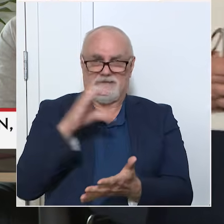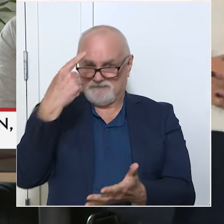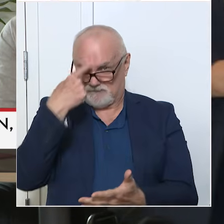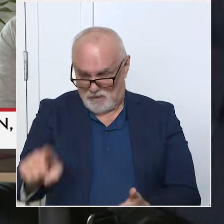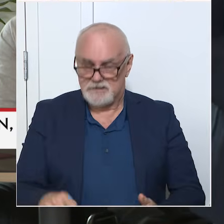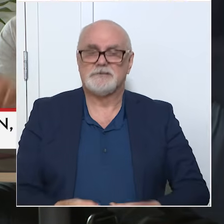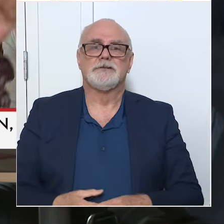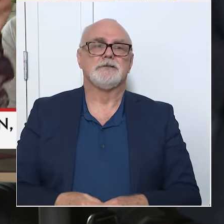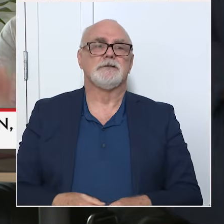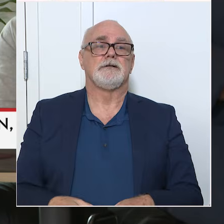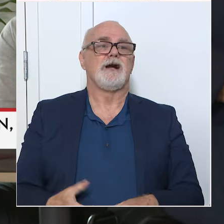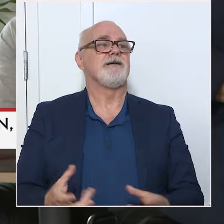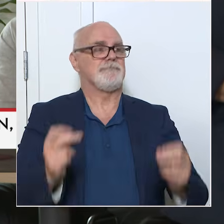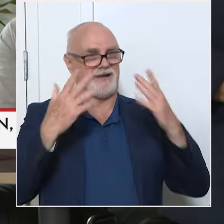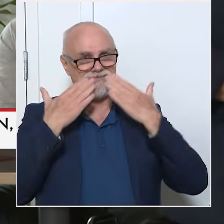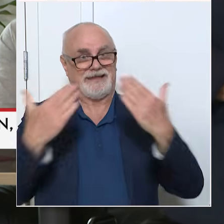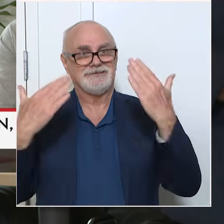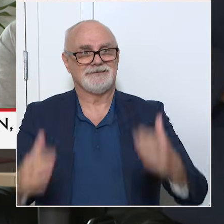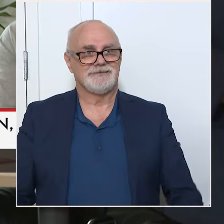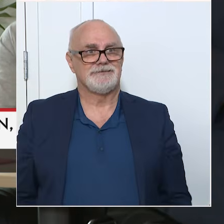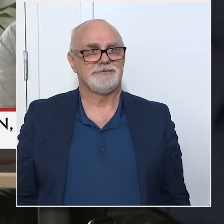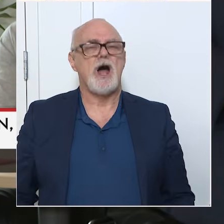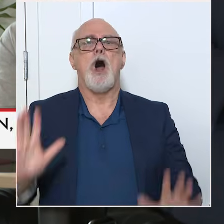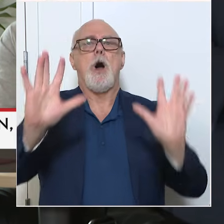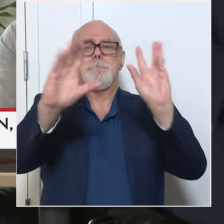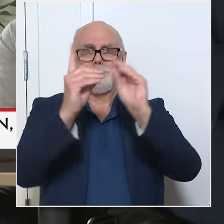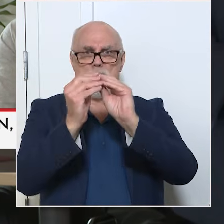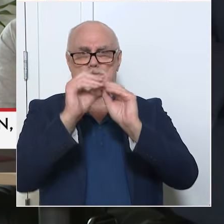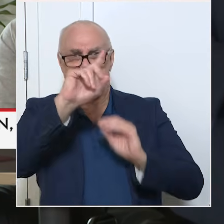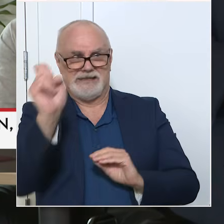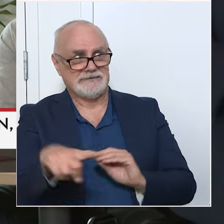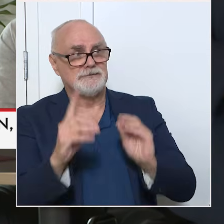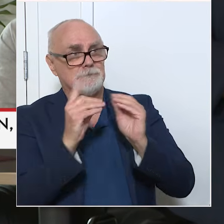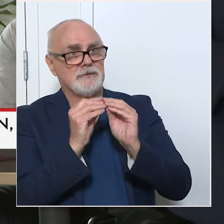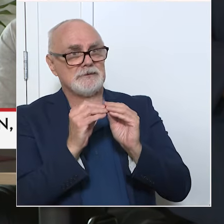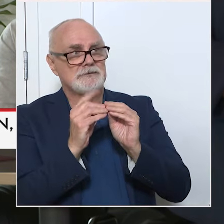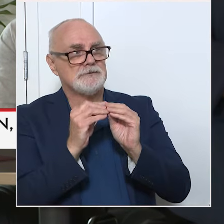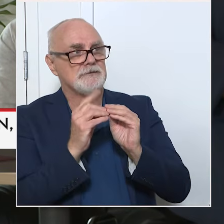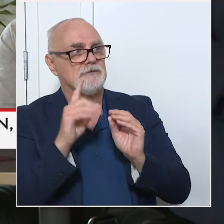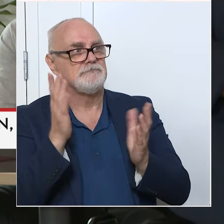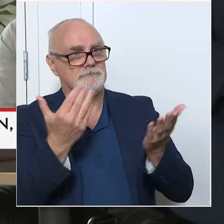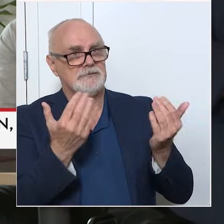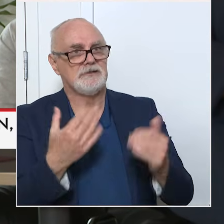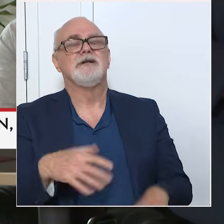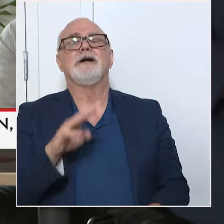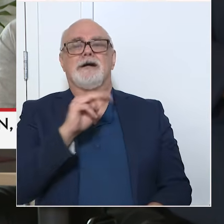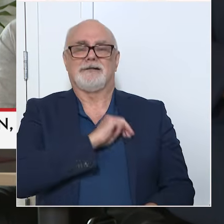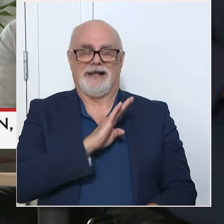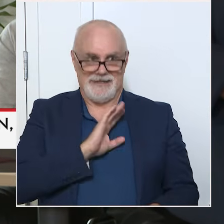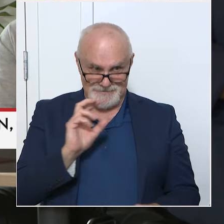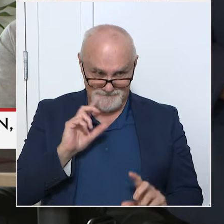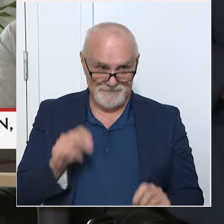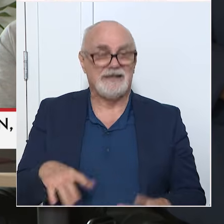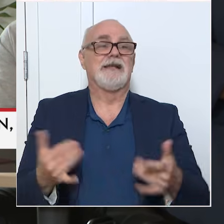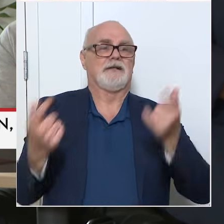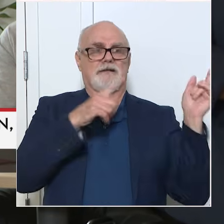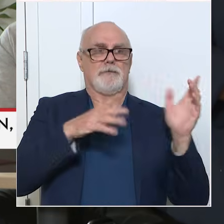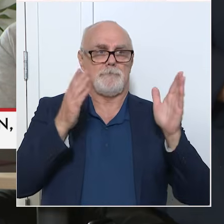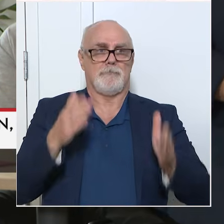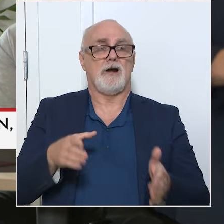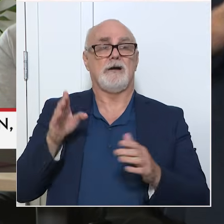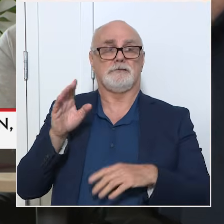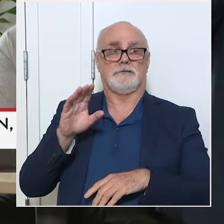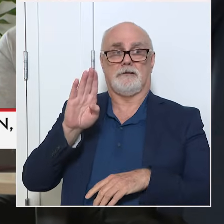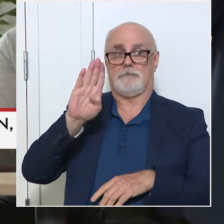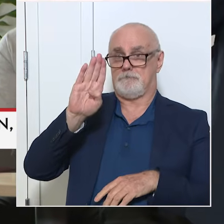Okay, thank you, everybody. Yeah, you have one last? Okay. Okay. So the bottle bill is having a hearing for the